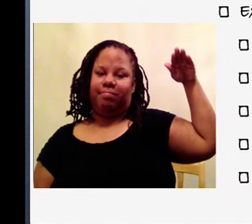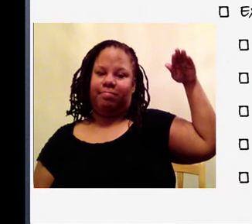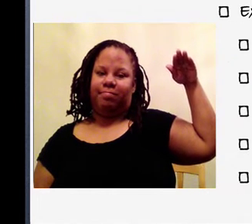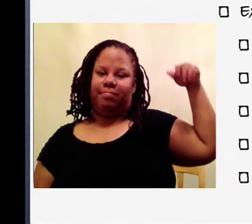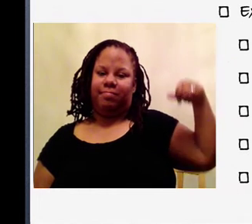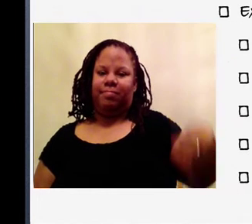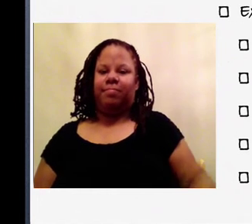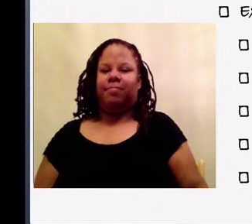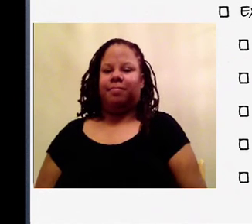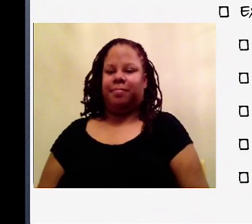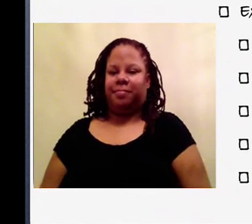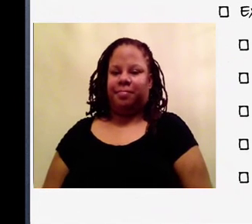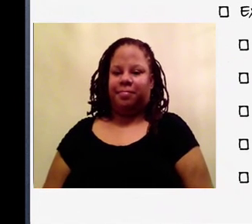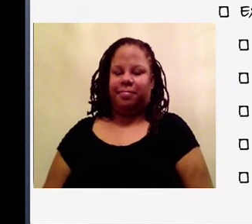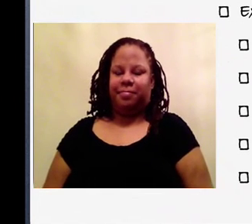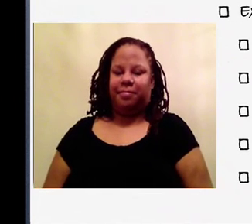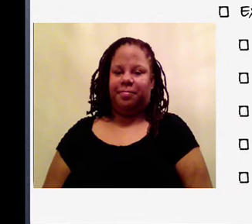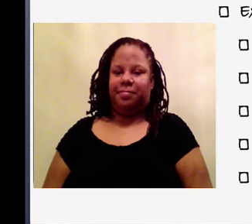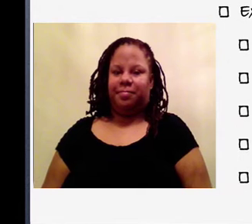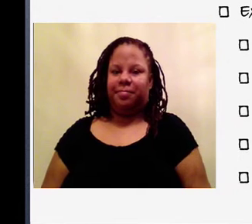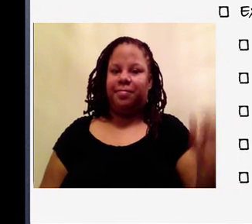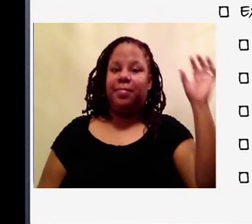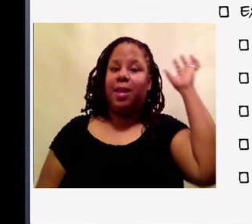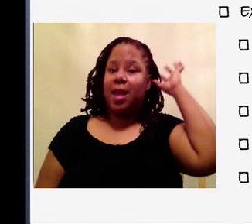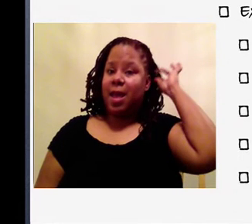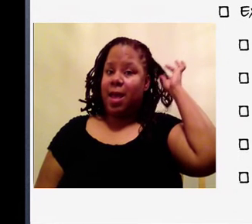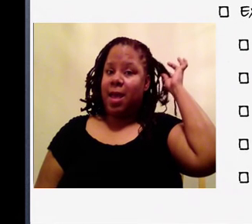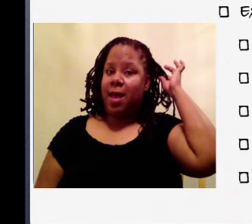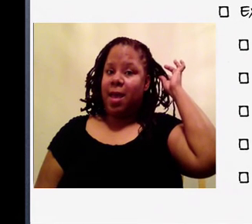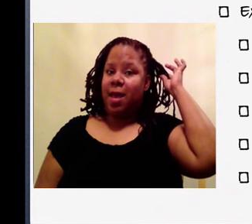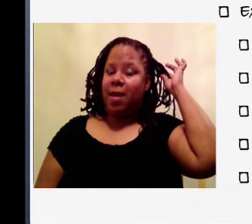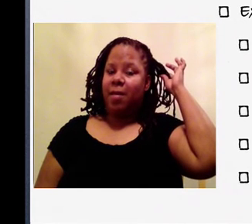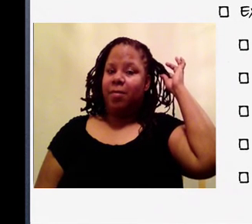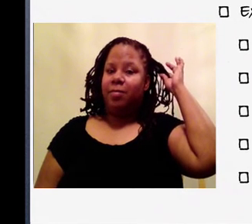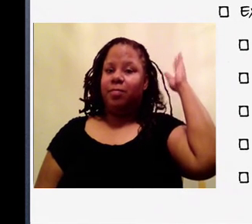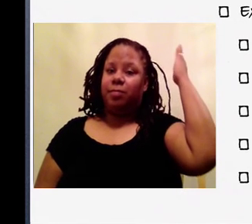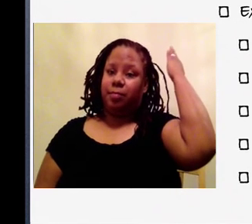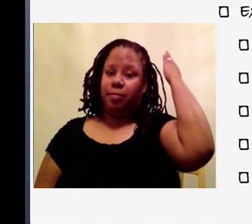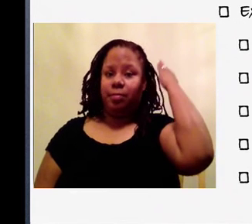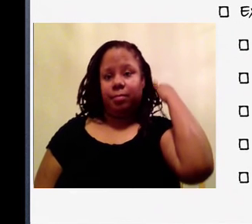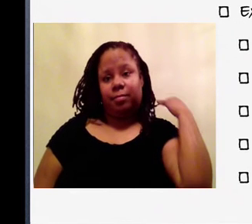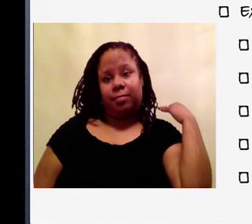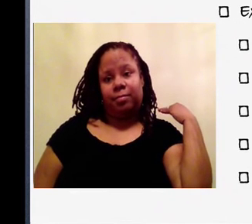Okay, the next one, DCL : 4, long hair.